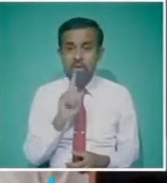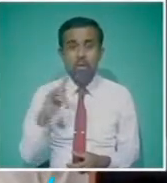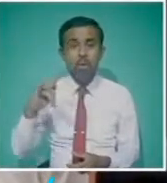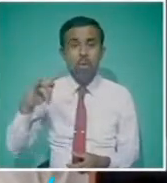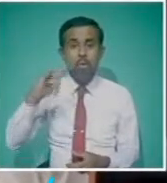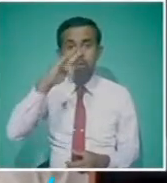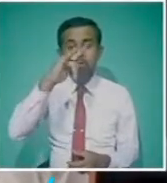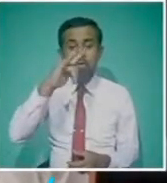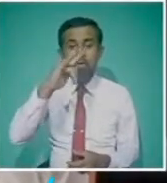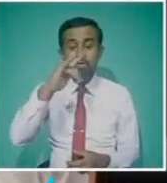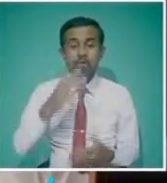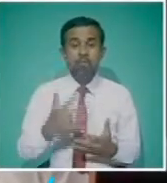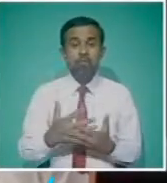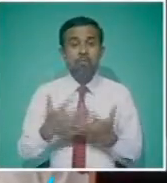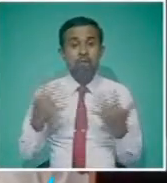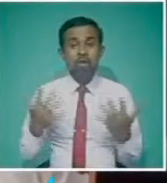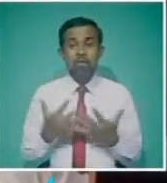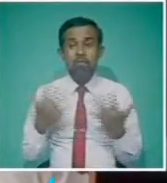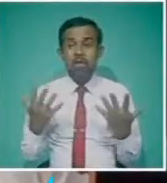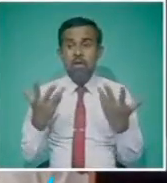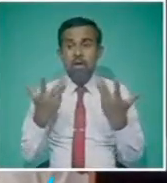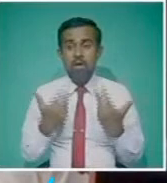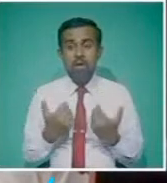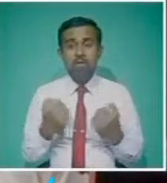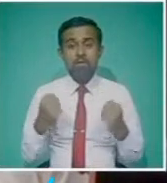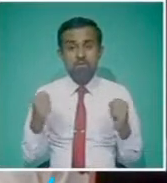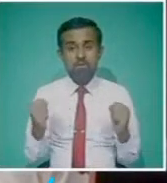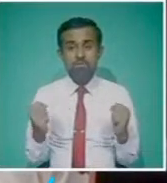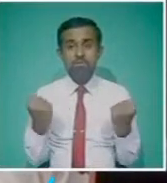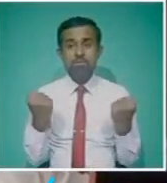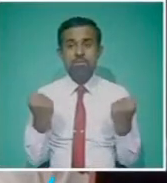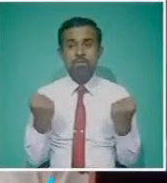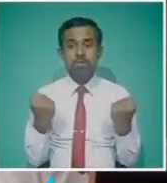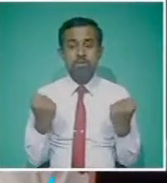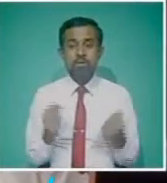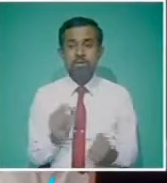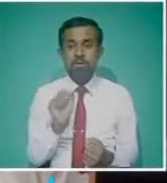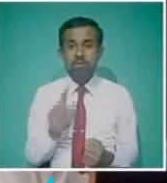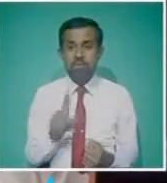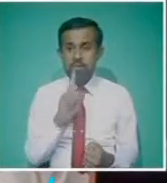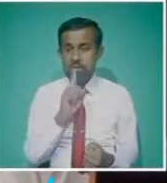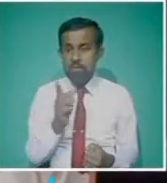global icon, which took many of us to the